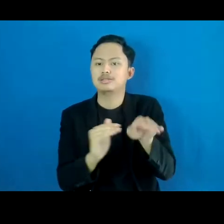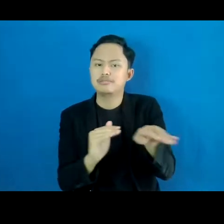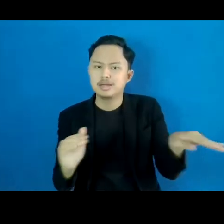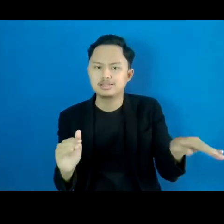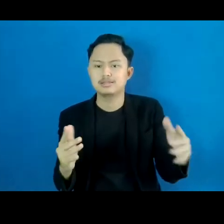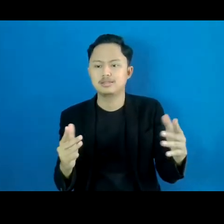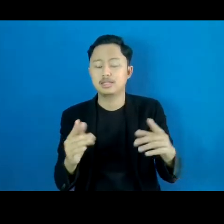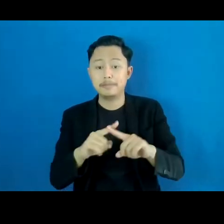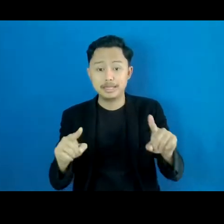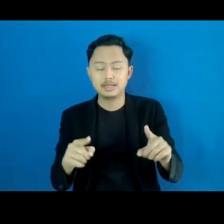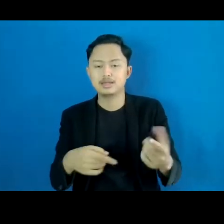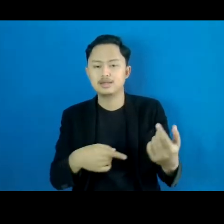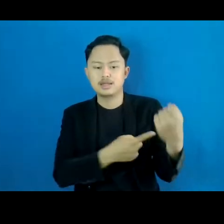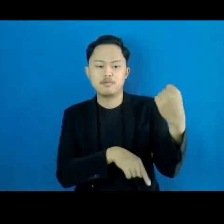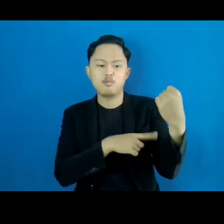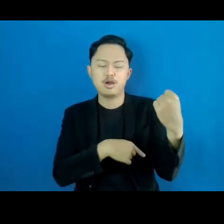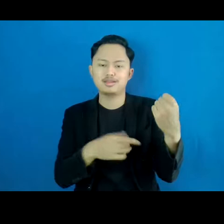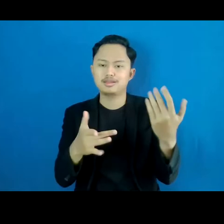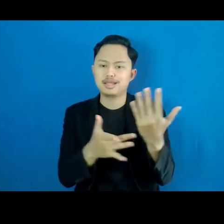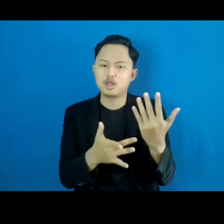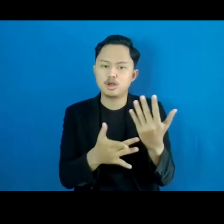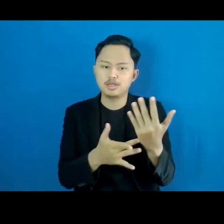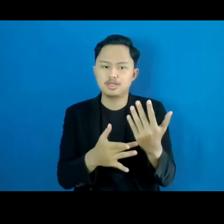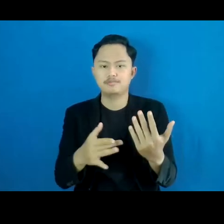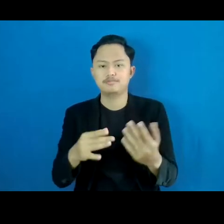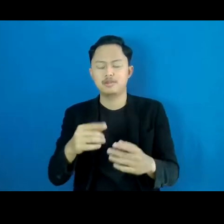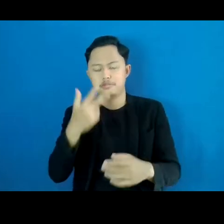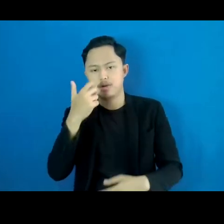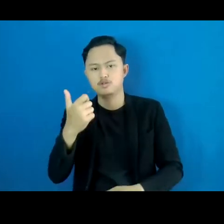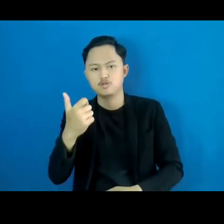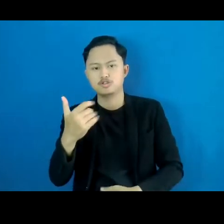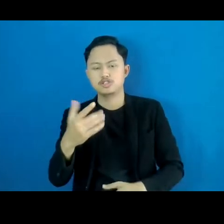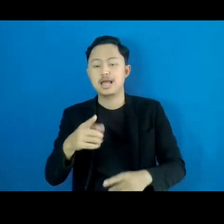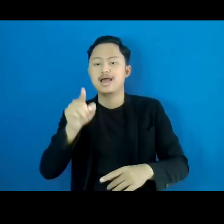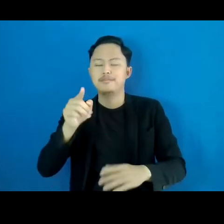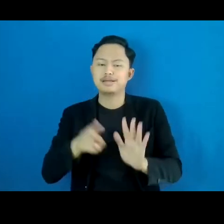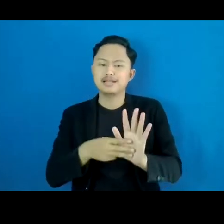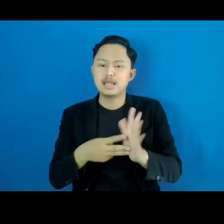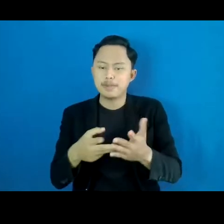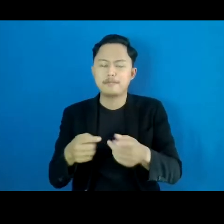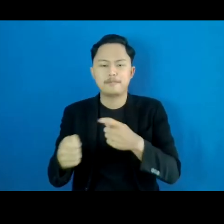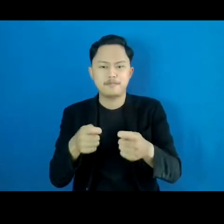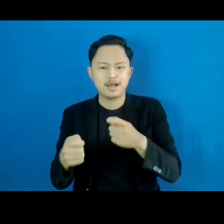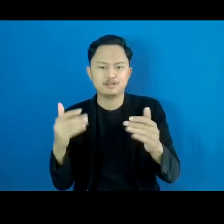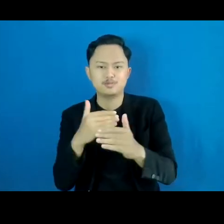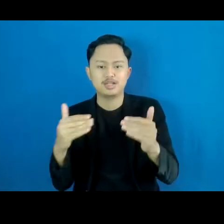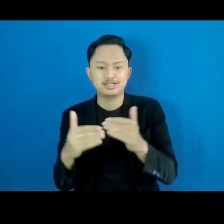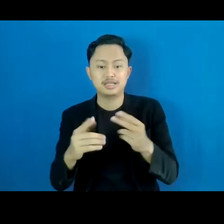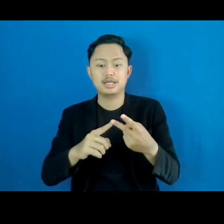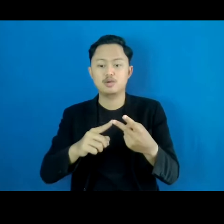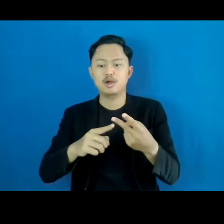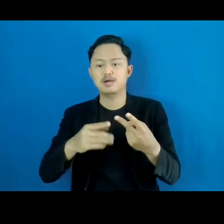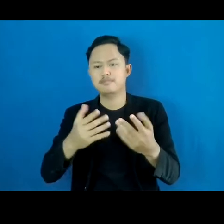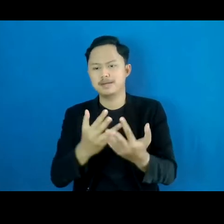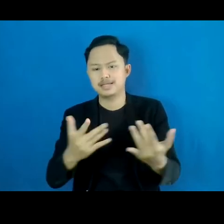good, because the corporation which is handling transport is also handling power supply for the citizens of Mumbai